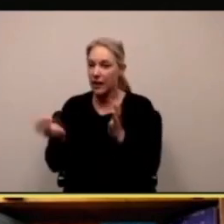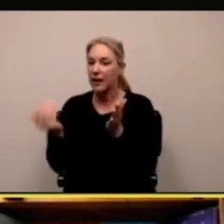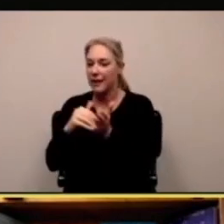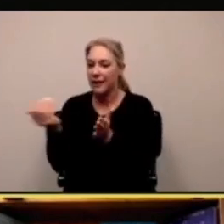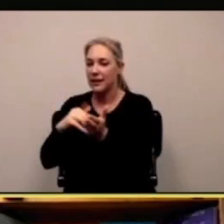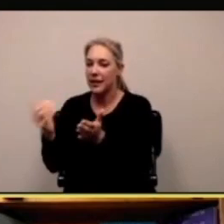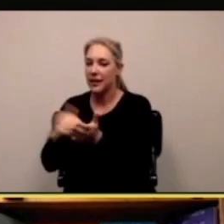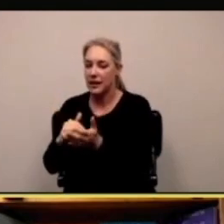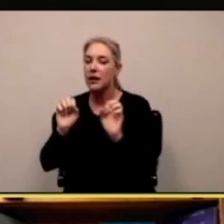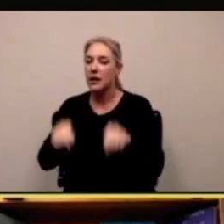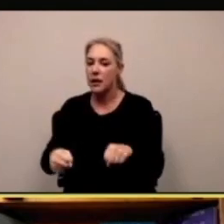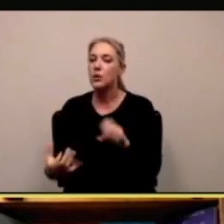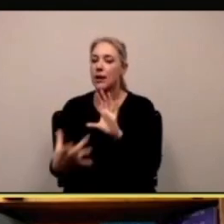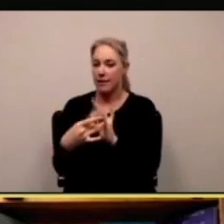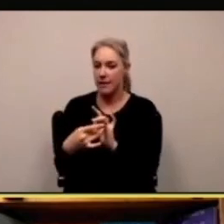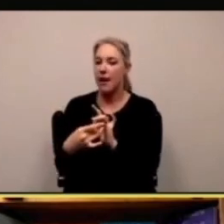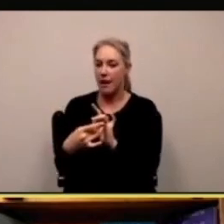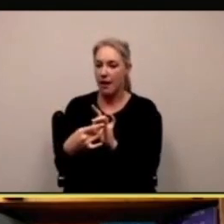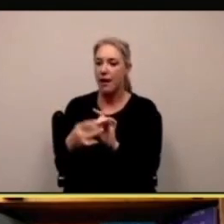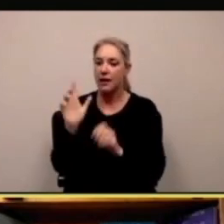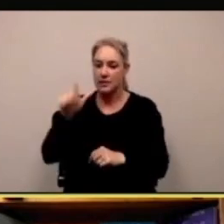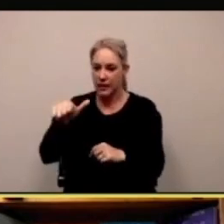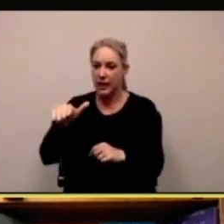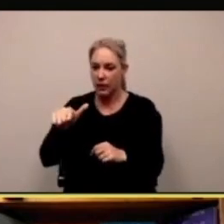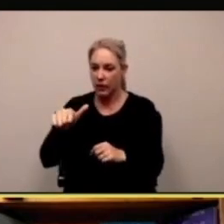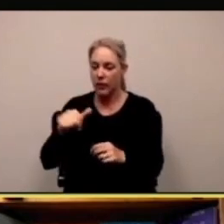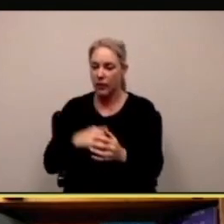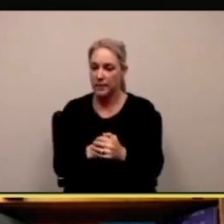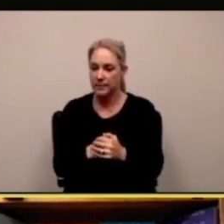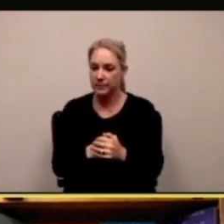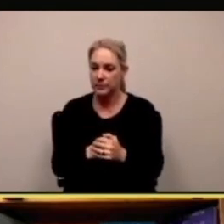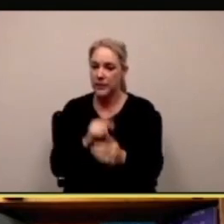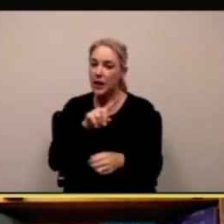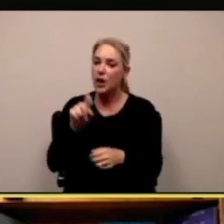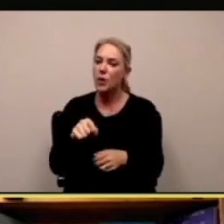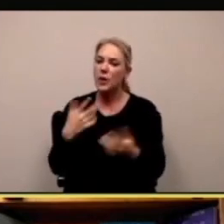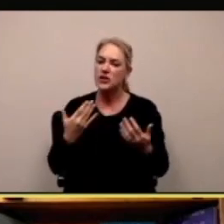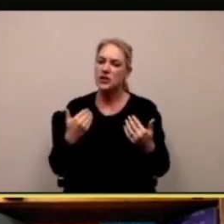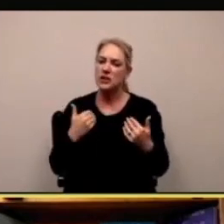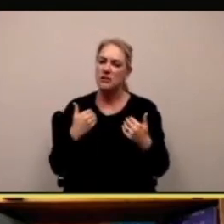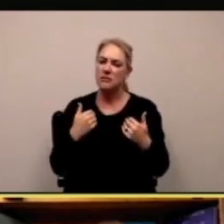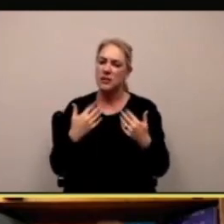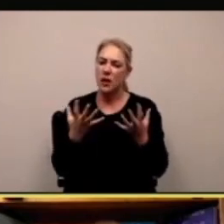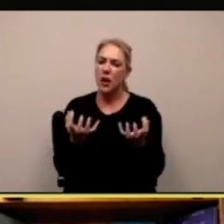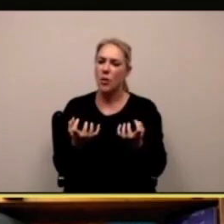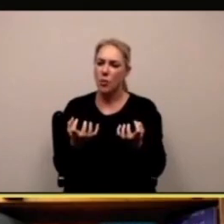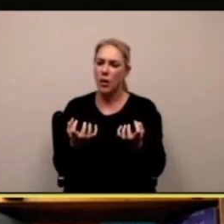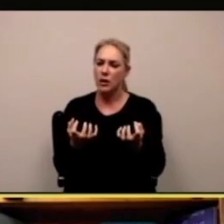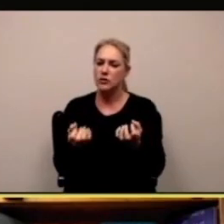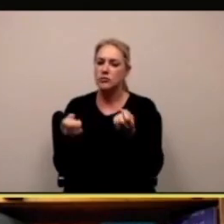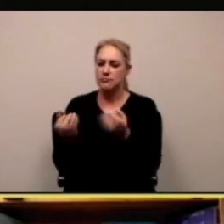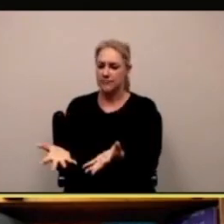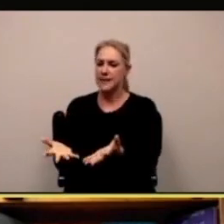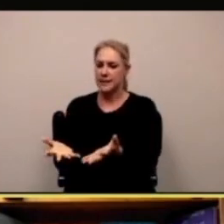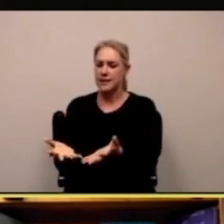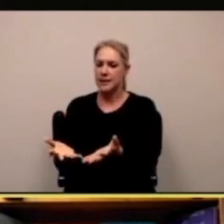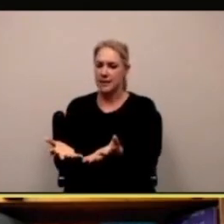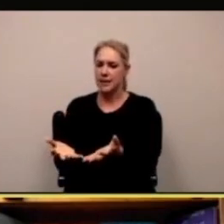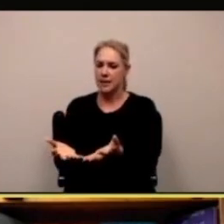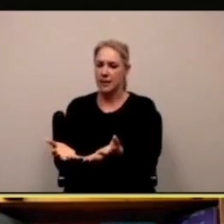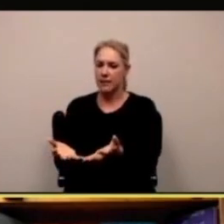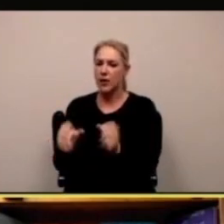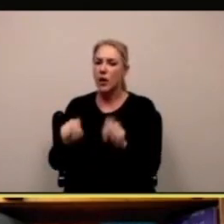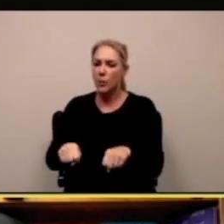us, they have a really quick way to do so. But a question that I definitely want to leave you with, and if we don't use the whole time, we can definitely still have some